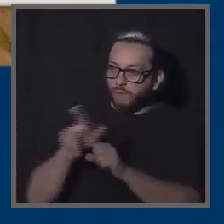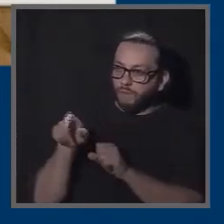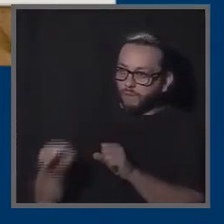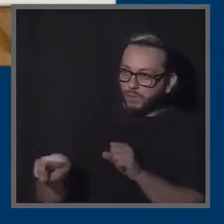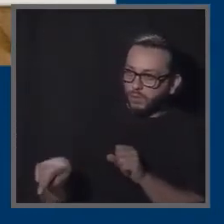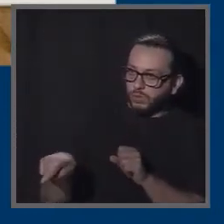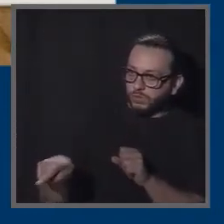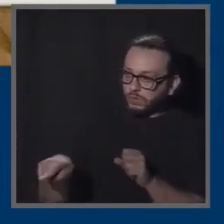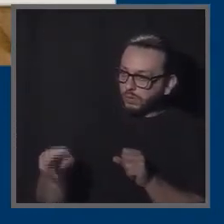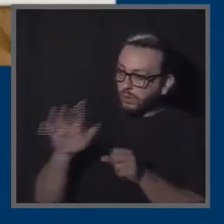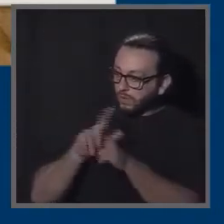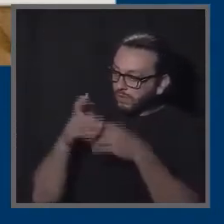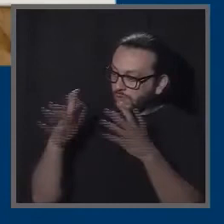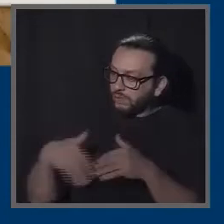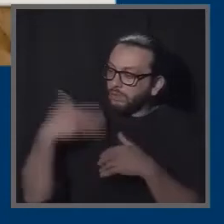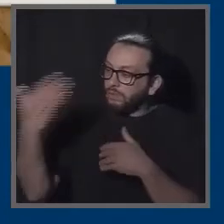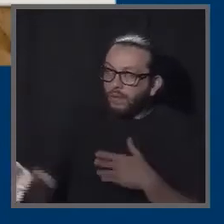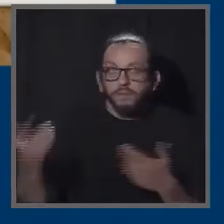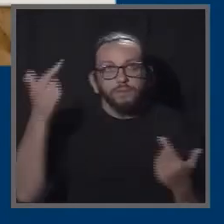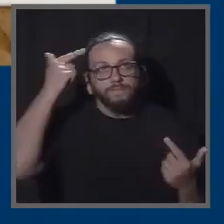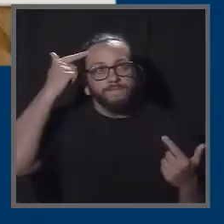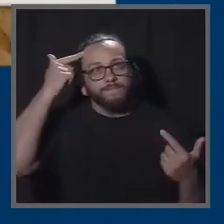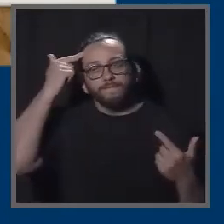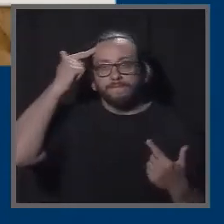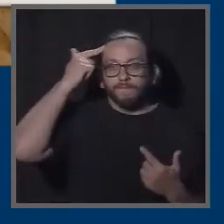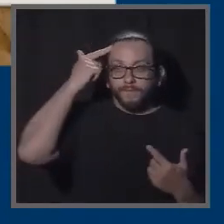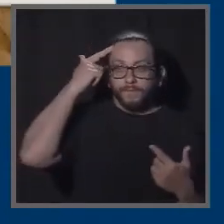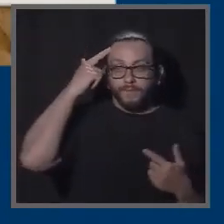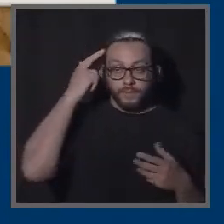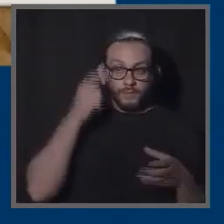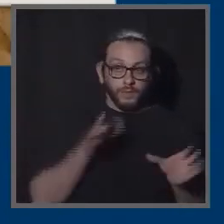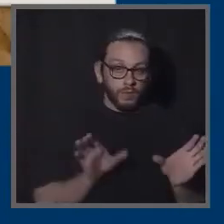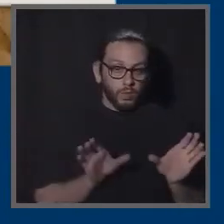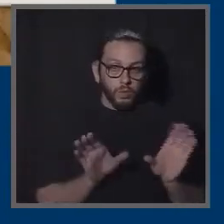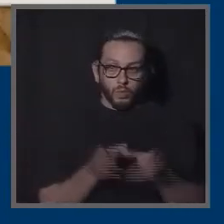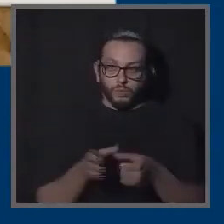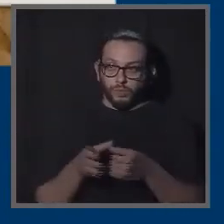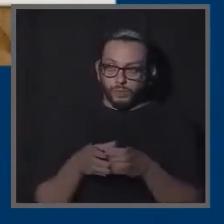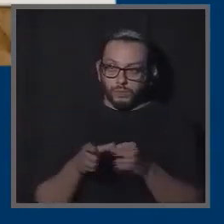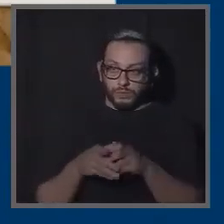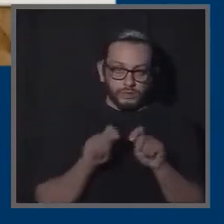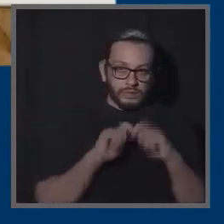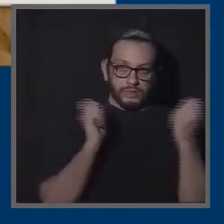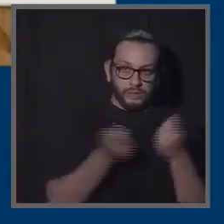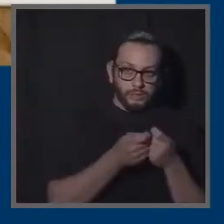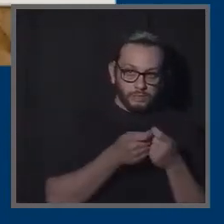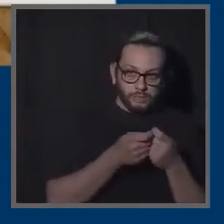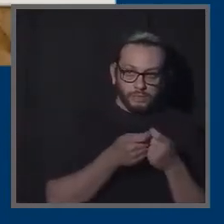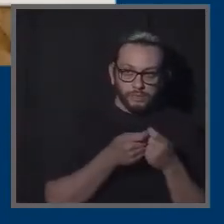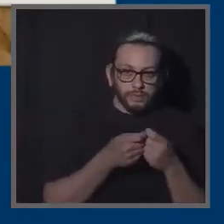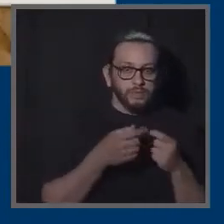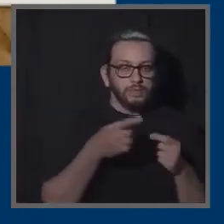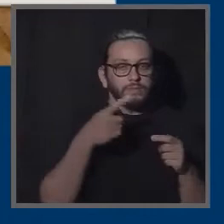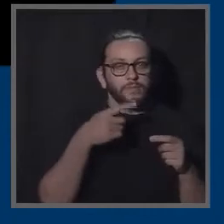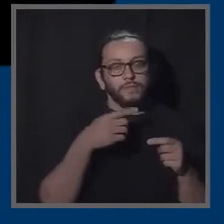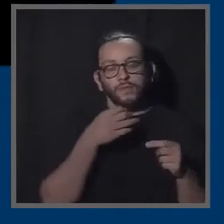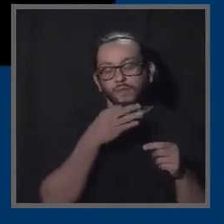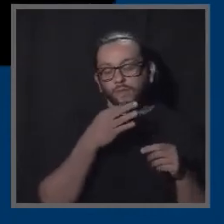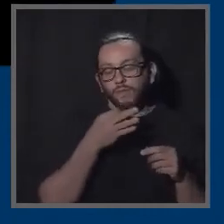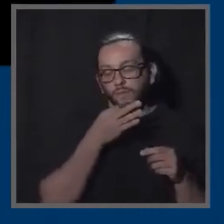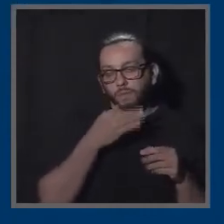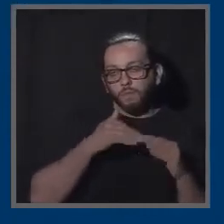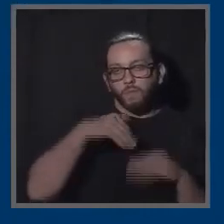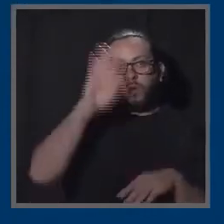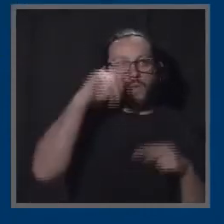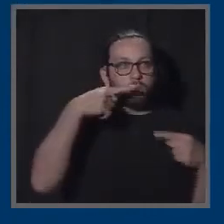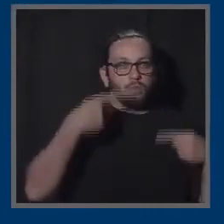and one which comes out of a grassroots initiative and then speaks into the policy process. Thanks a